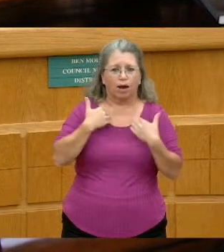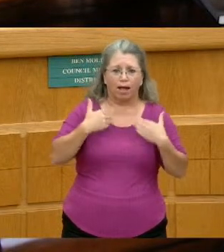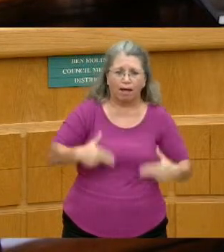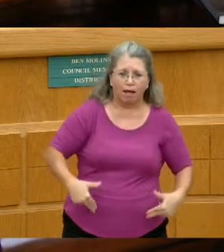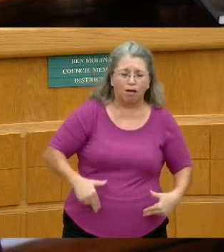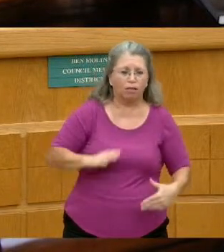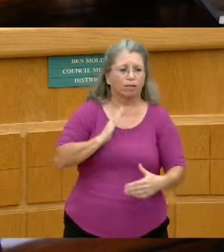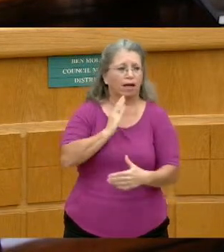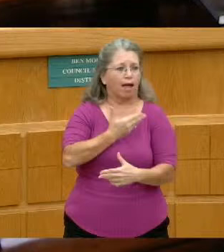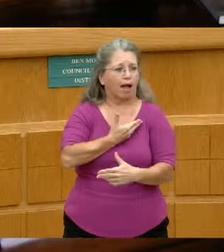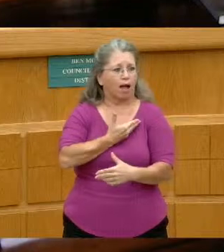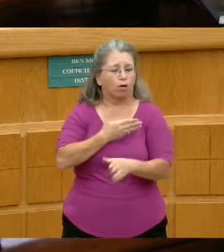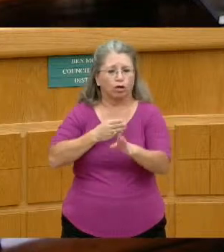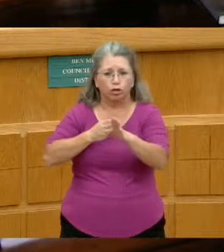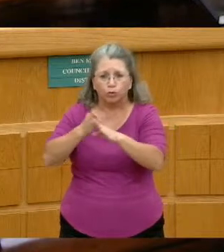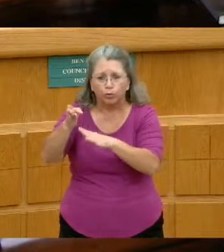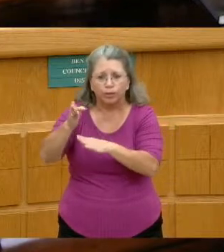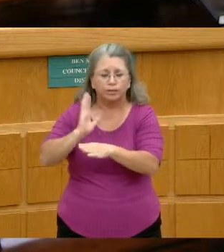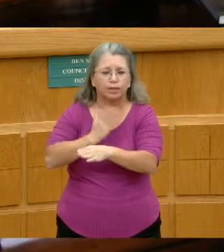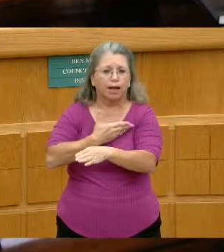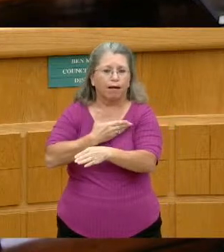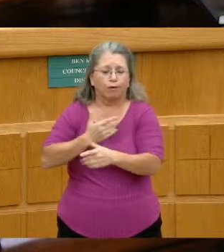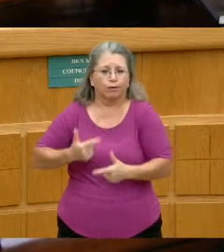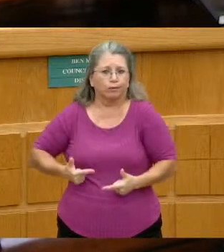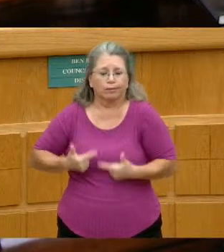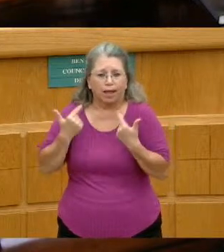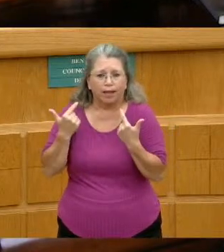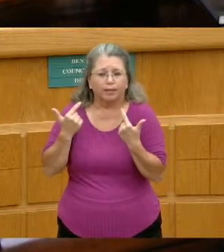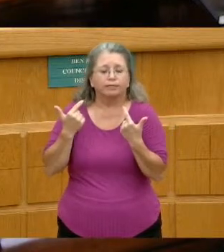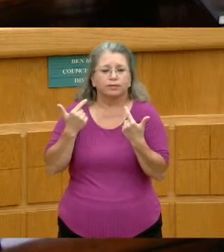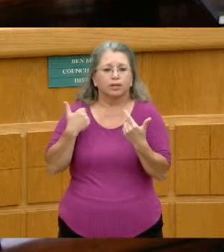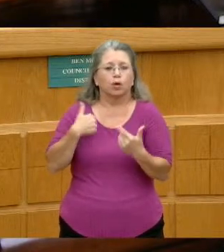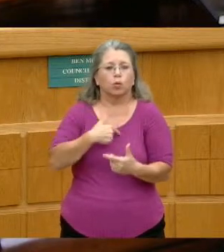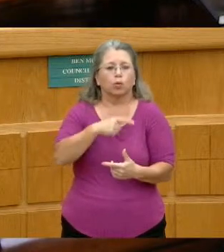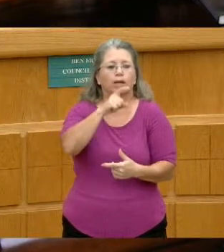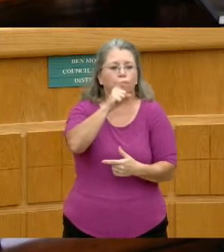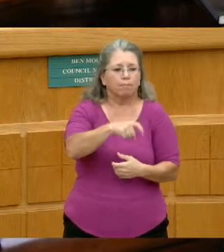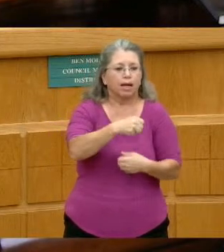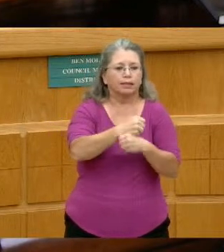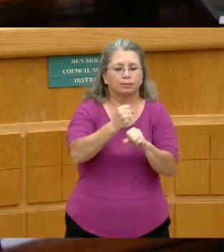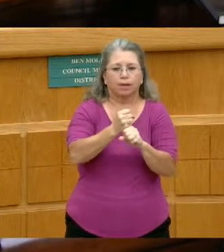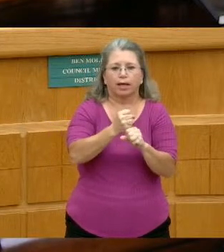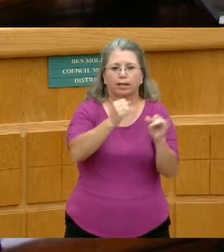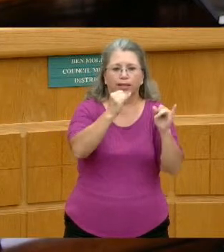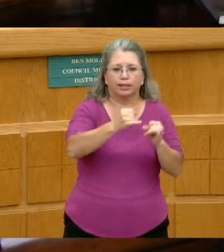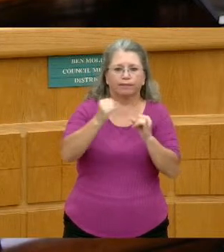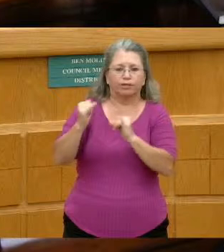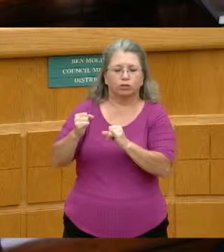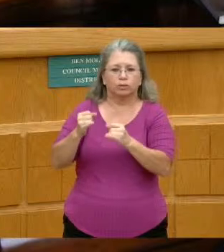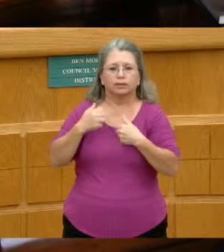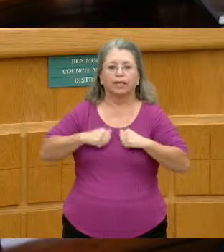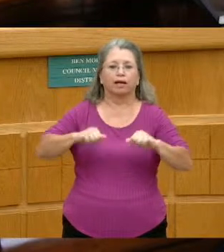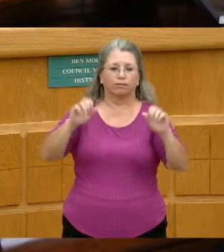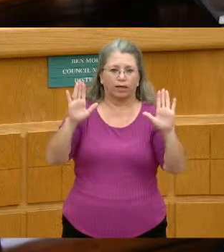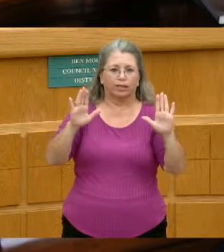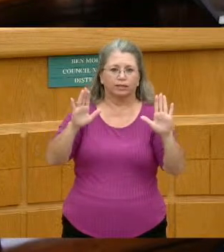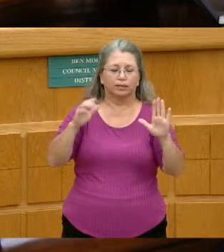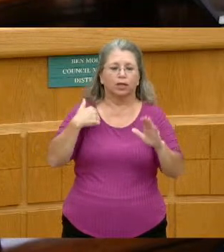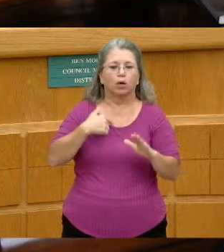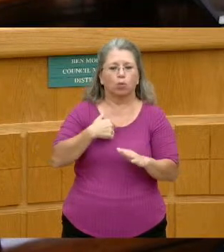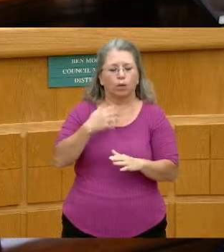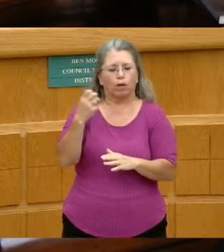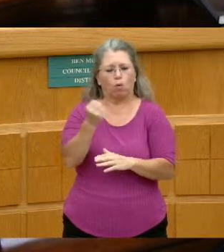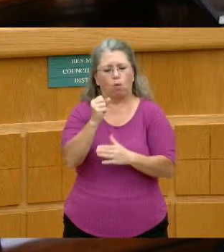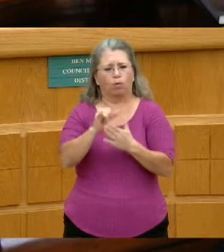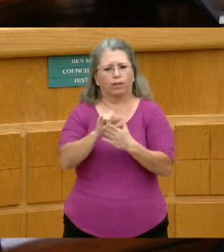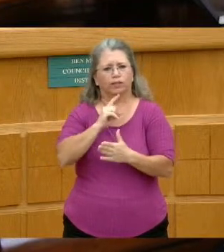our lives, that we must obviously make some individual sacrifices. We hold these truths to be